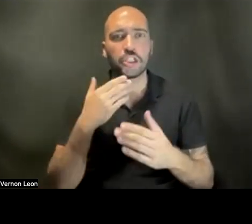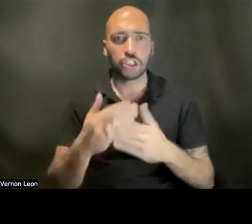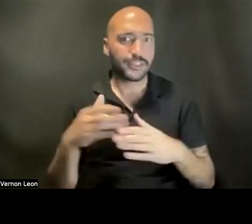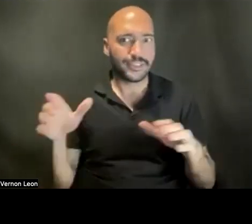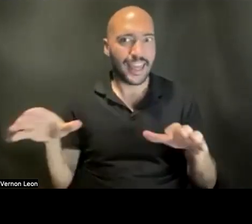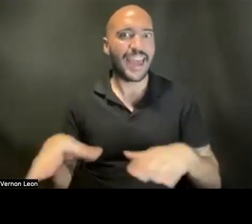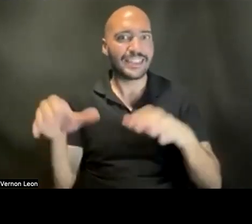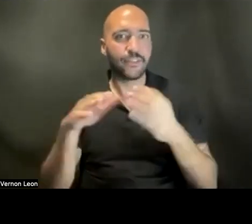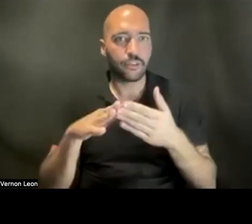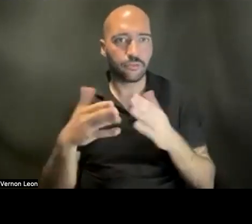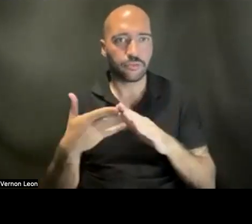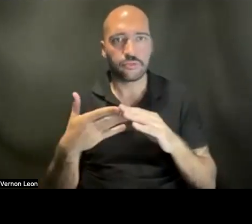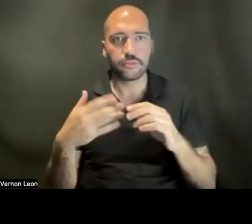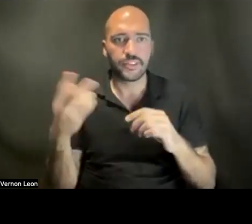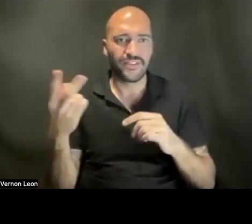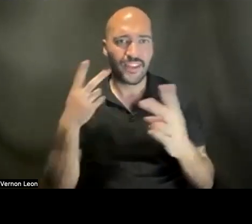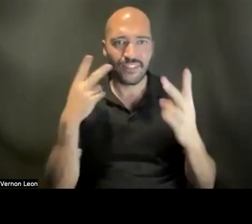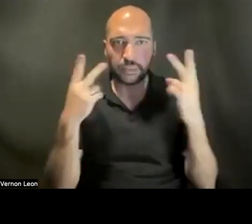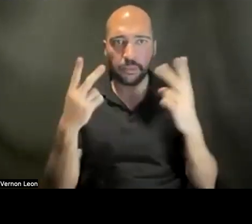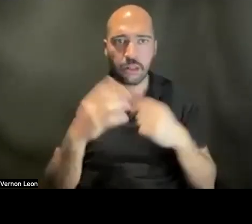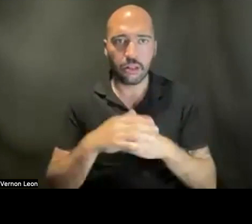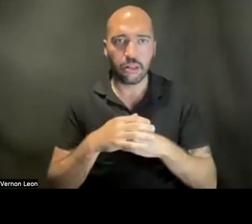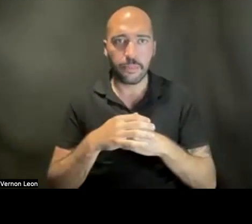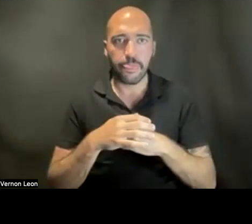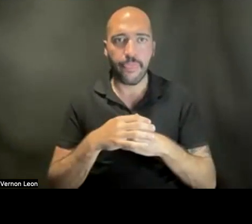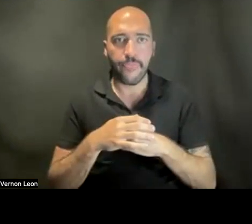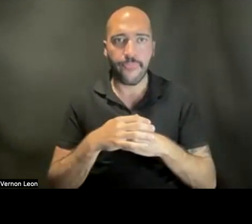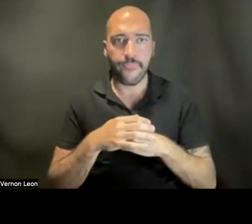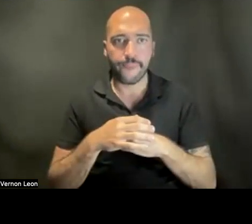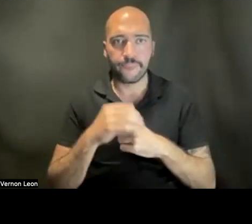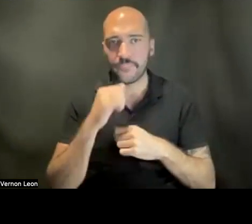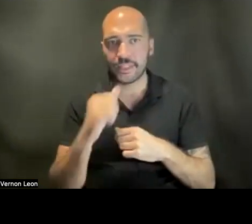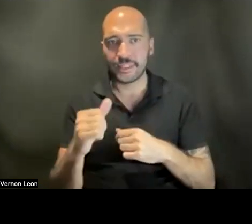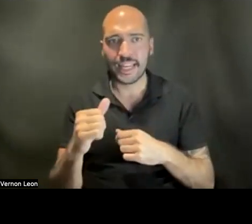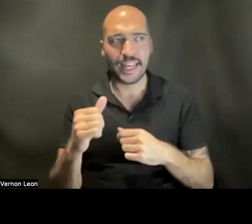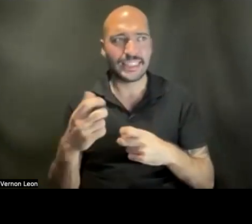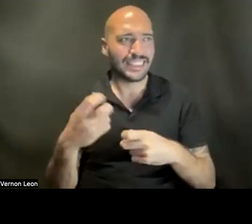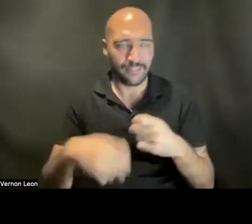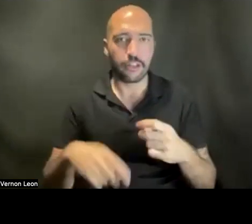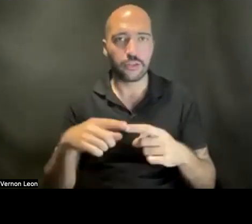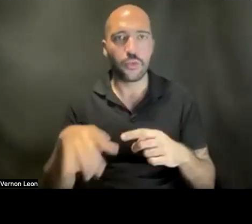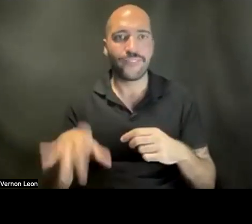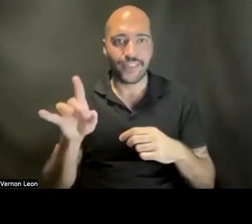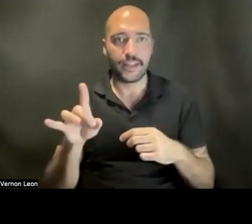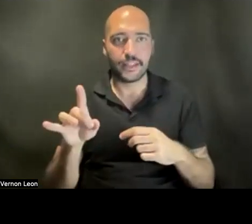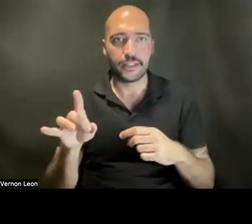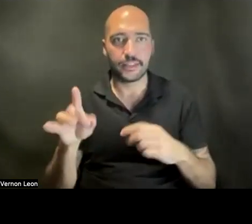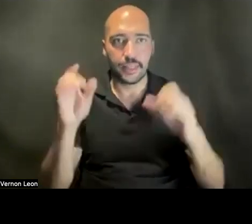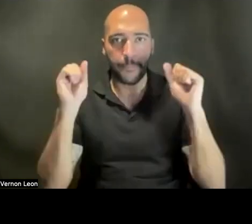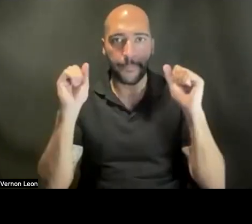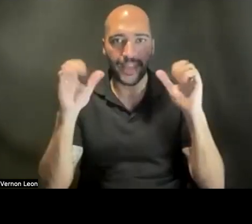active in the community. They're very visible. So it's not very difficult to find